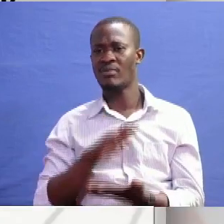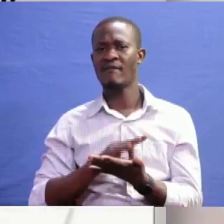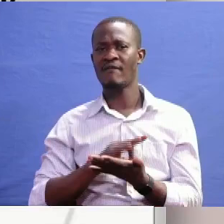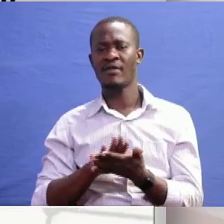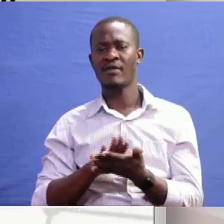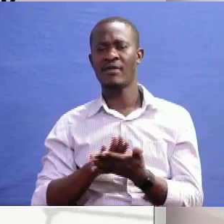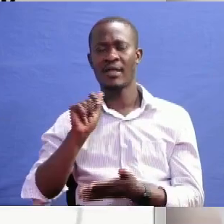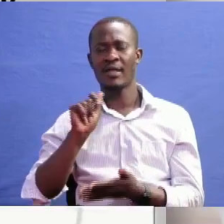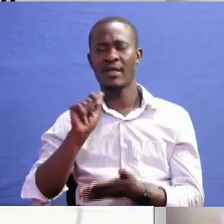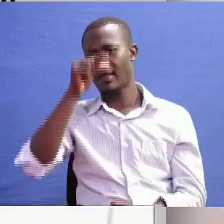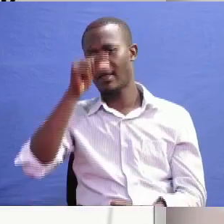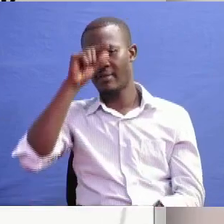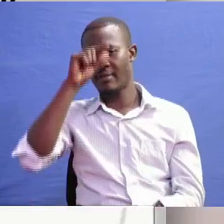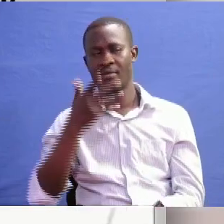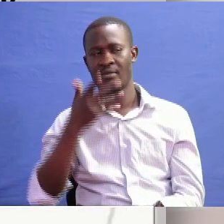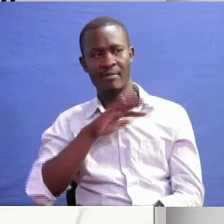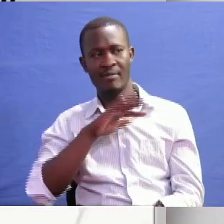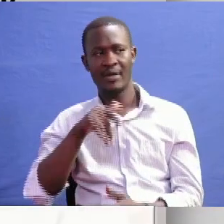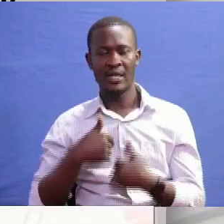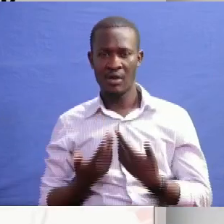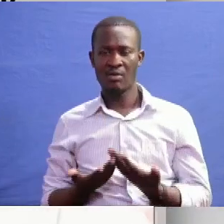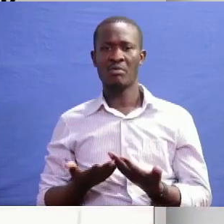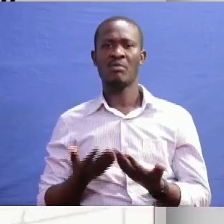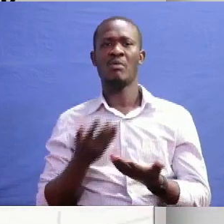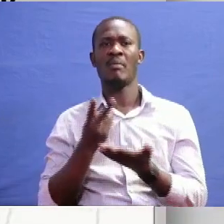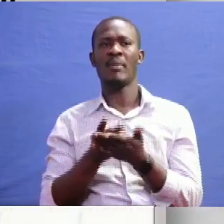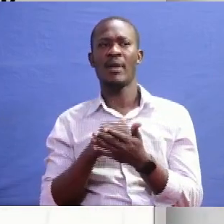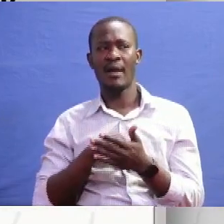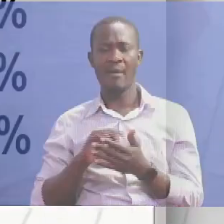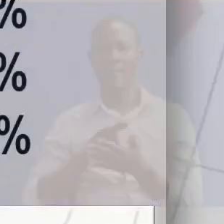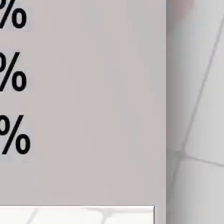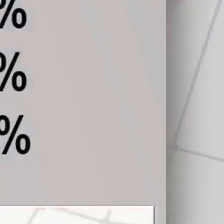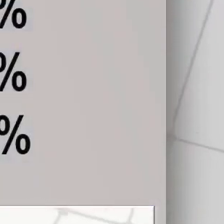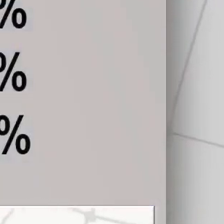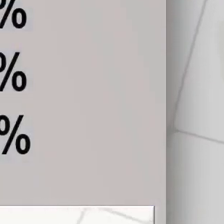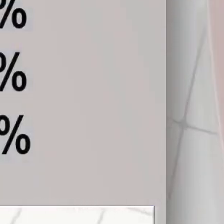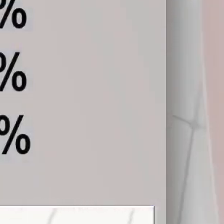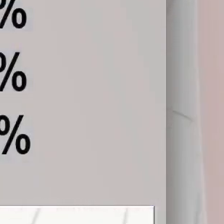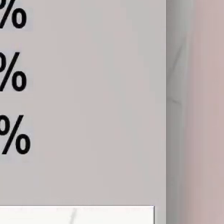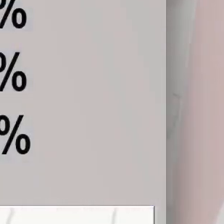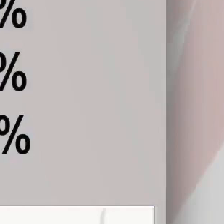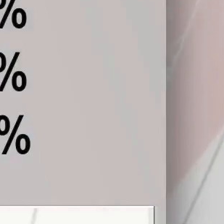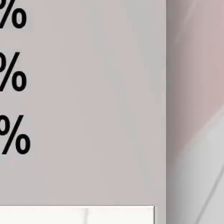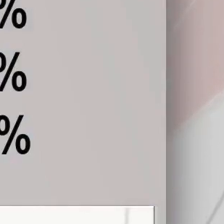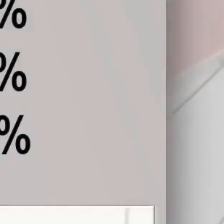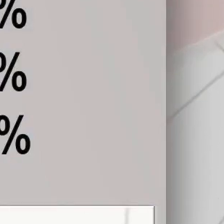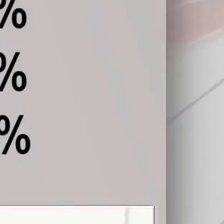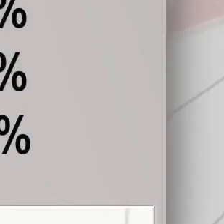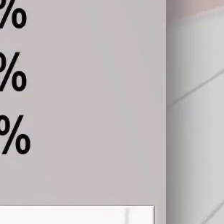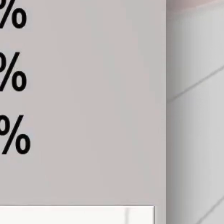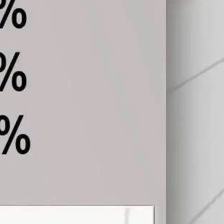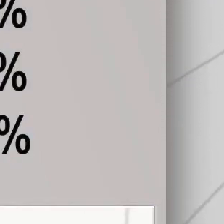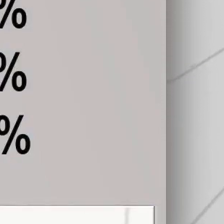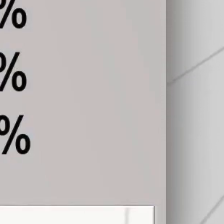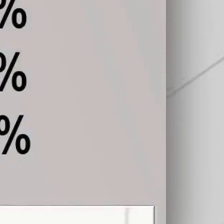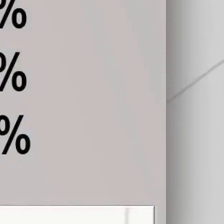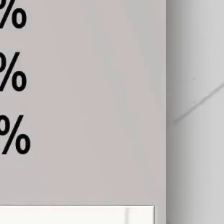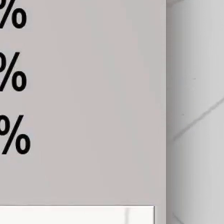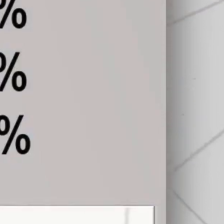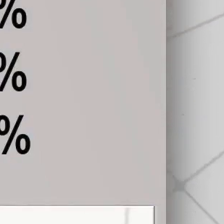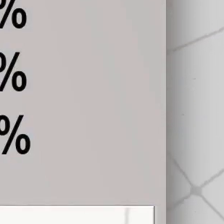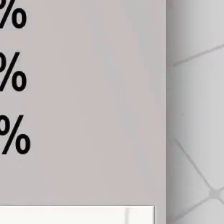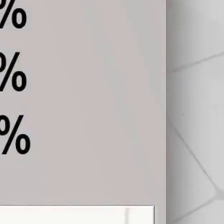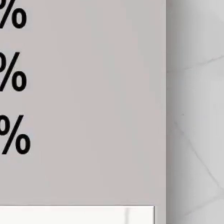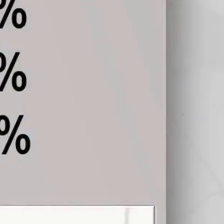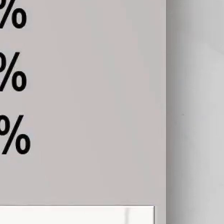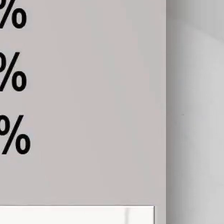now base our funding on the actual cost of the program plus the level of need. Okay. And that now brings me to the categories you're talking